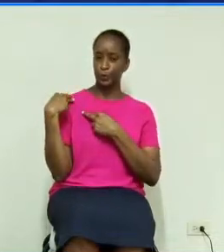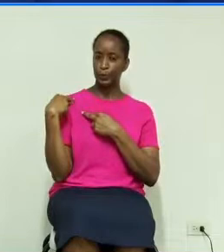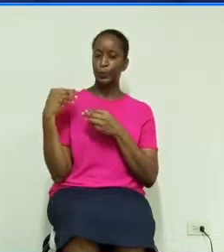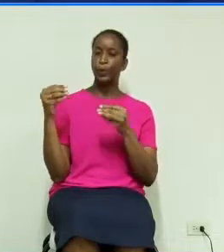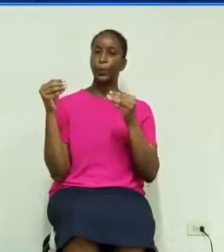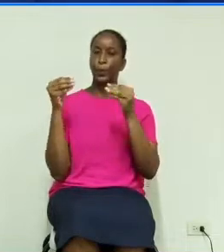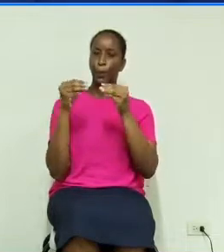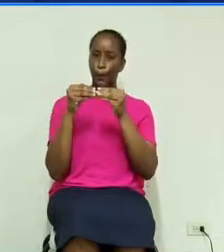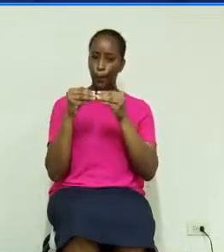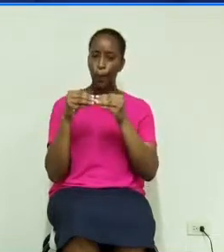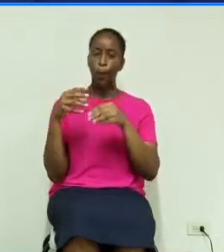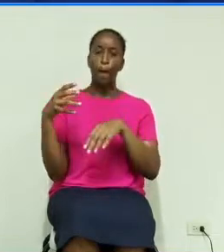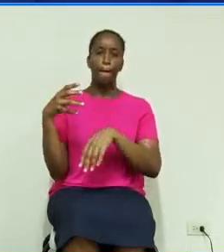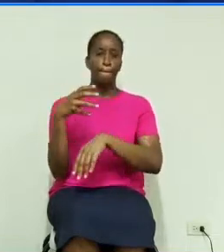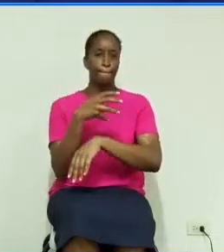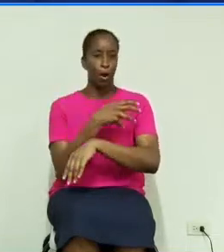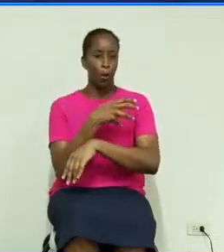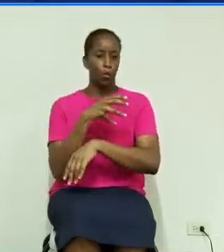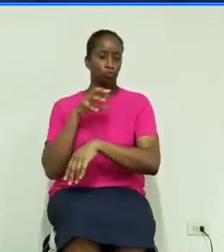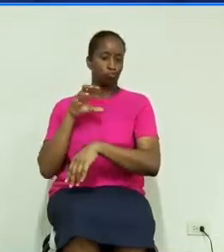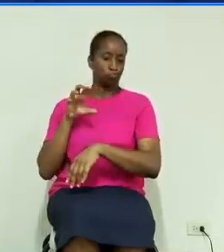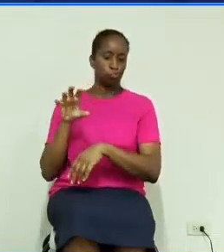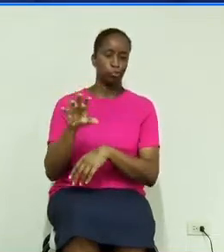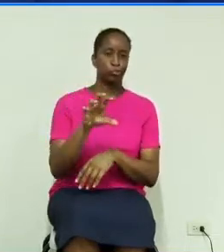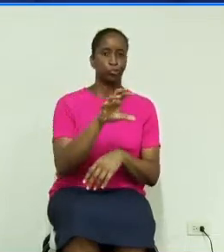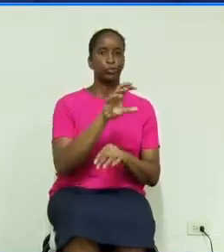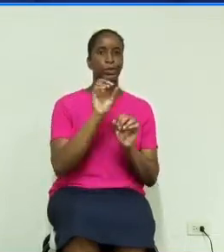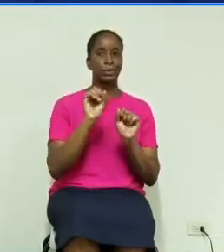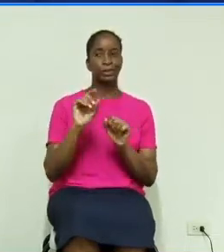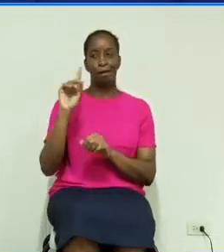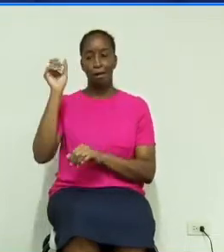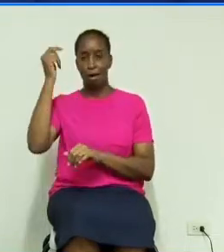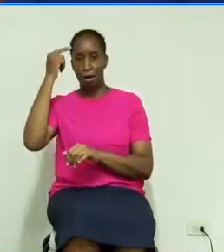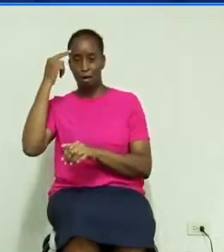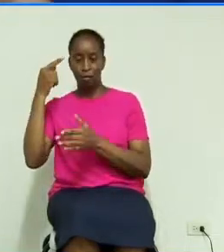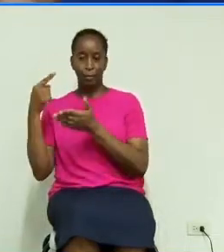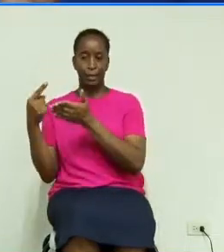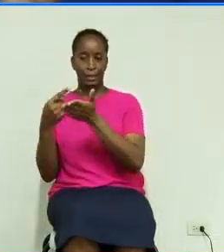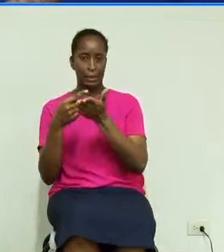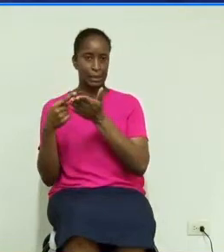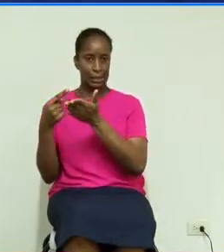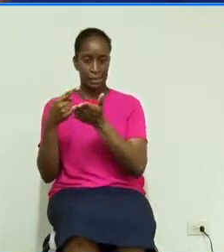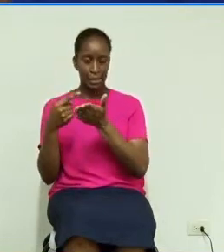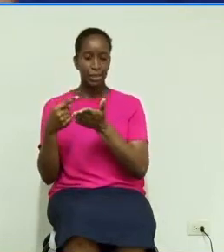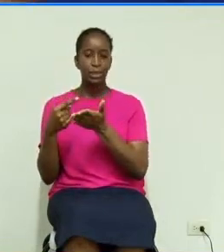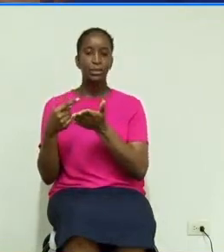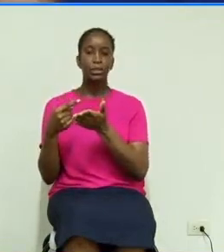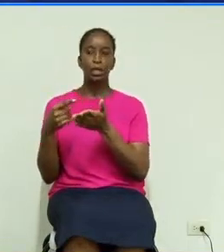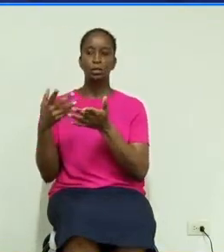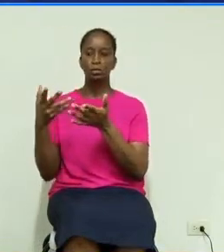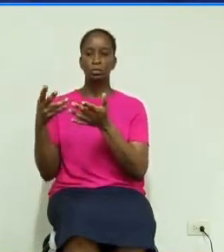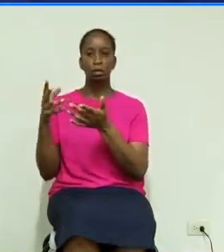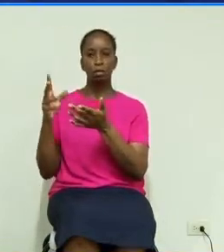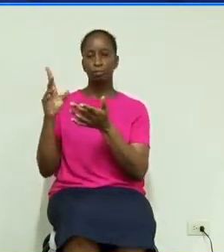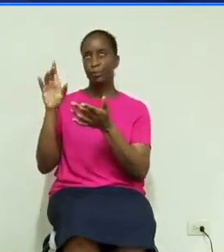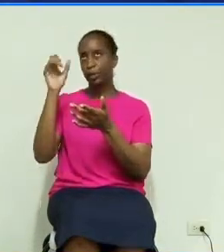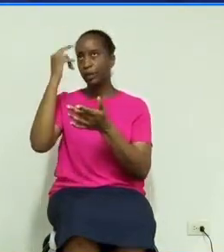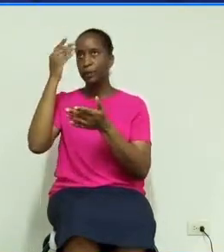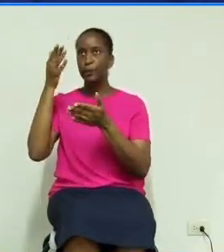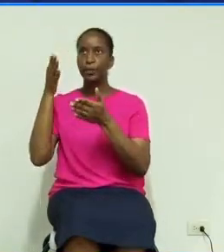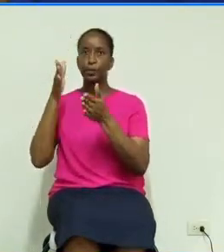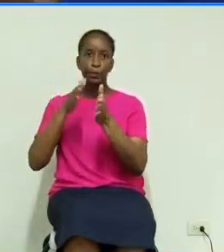balances within that space. Because at the end of the day, you still need that oversight function within the